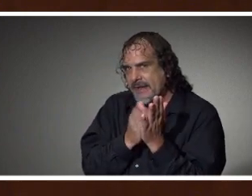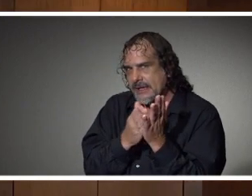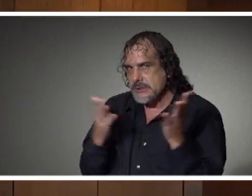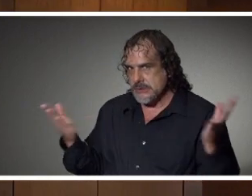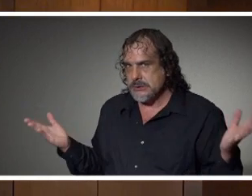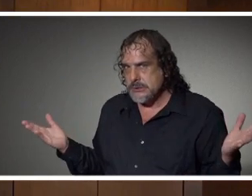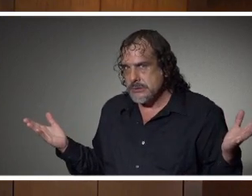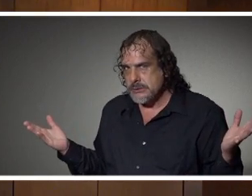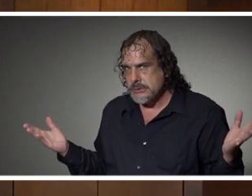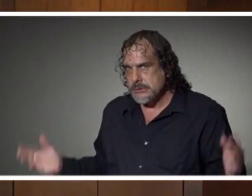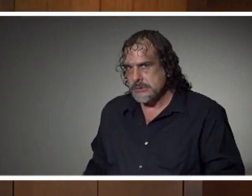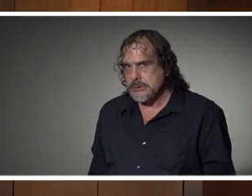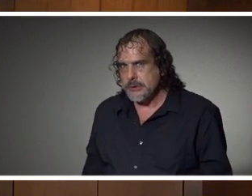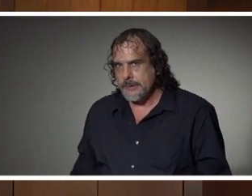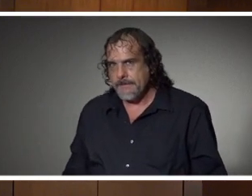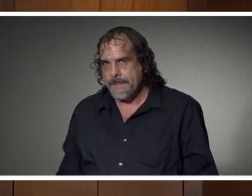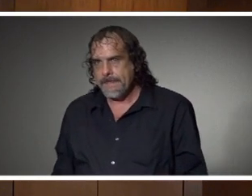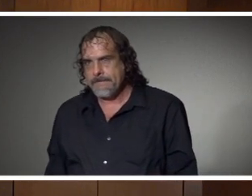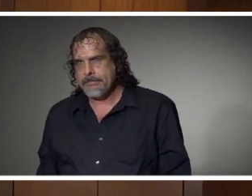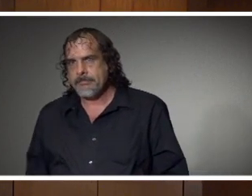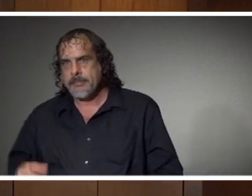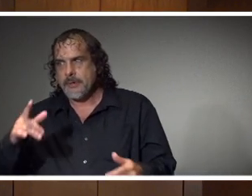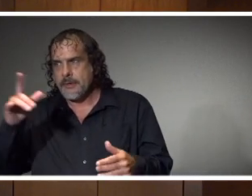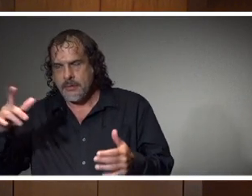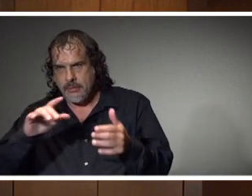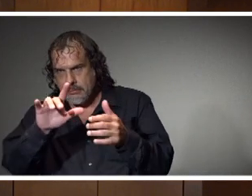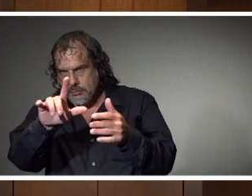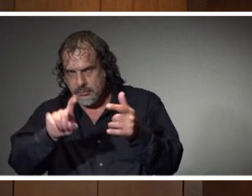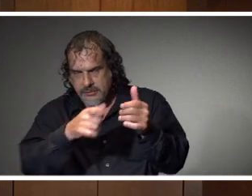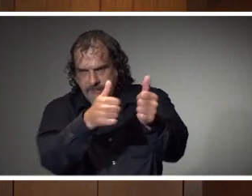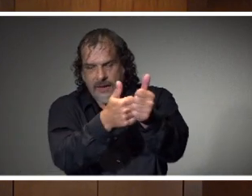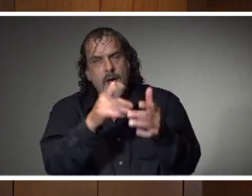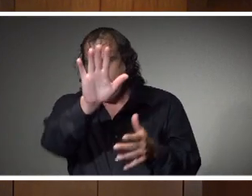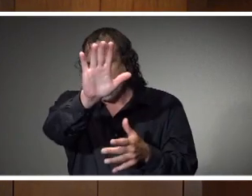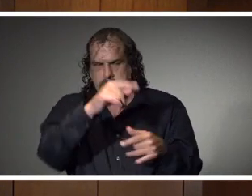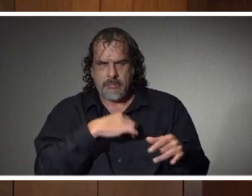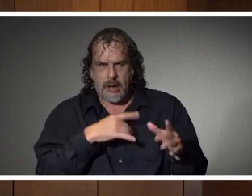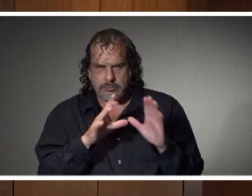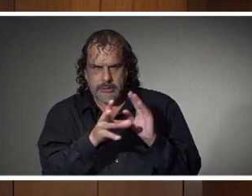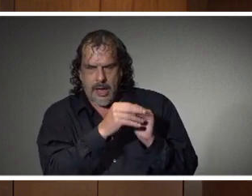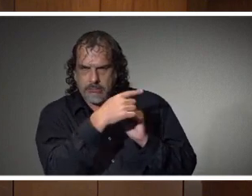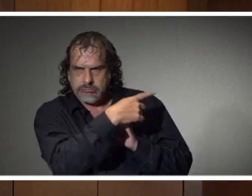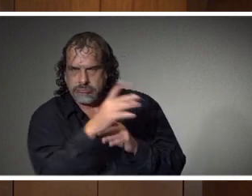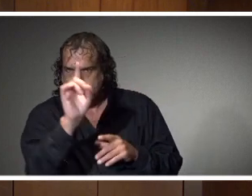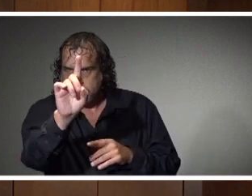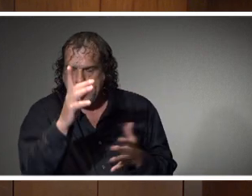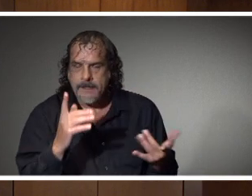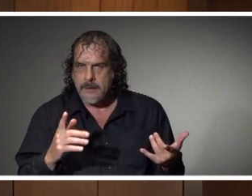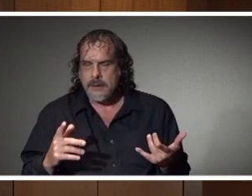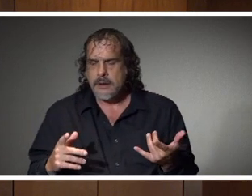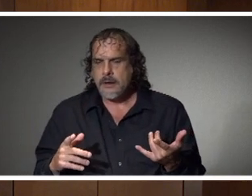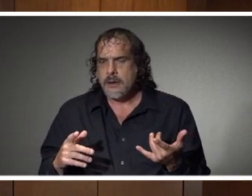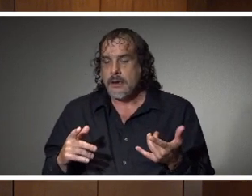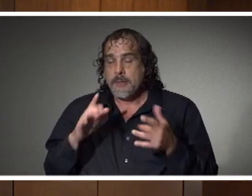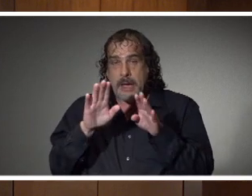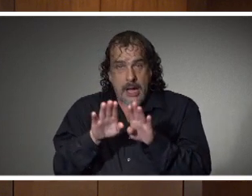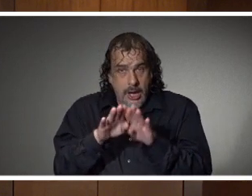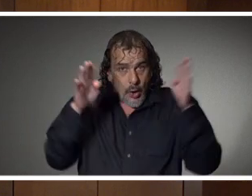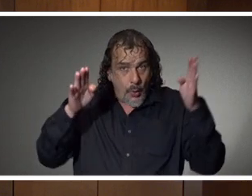Yeah, I would just add one thing and then I'll let you follow up. By opening